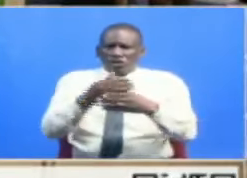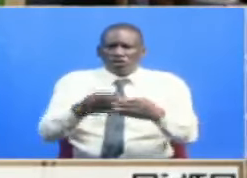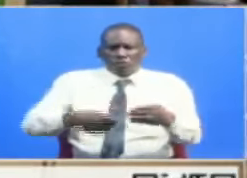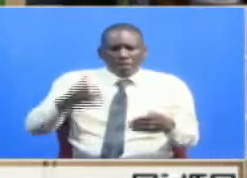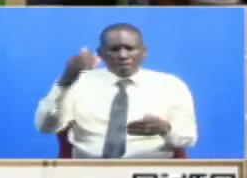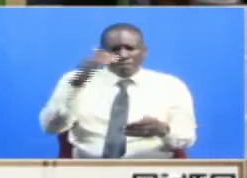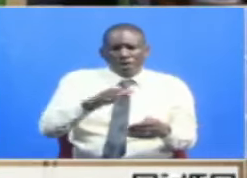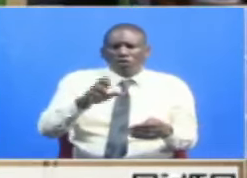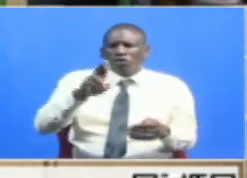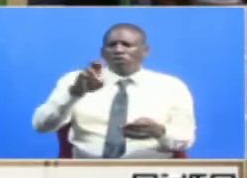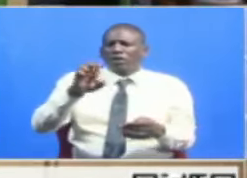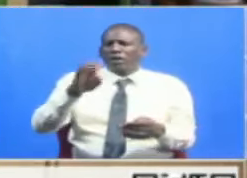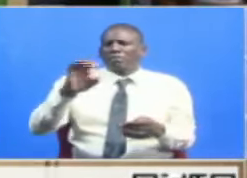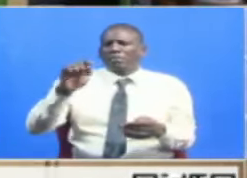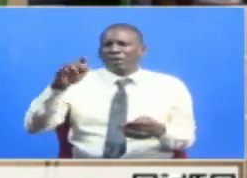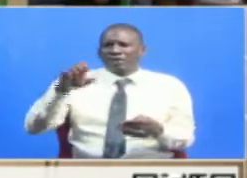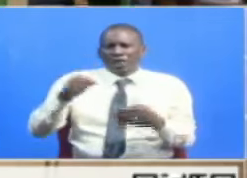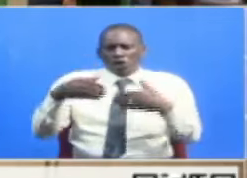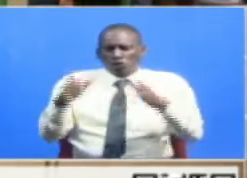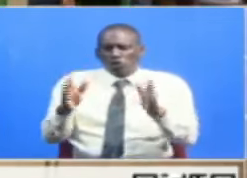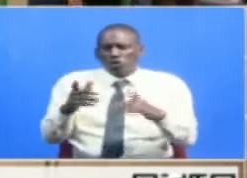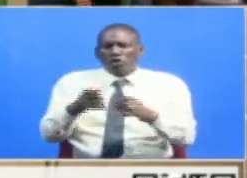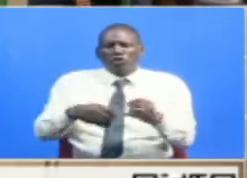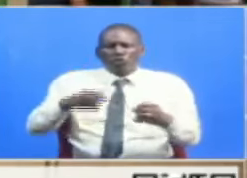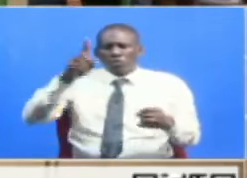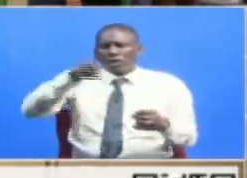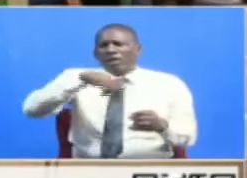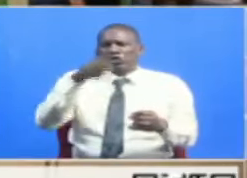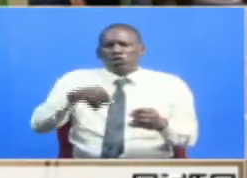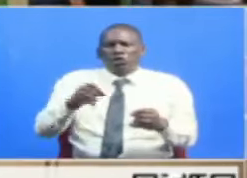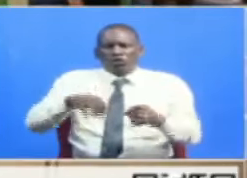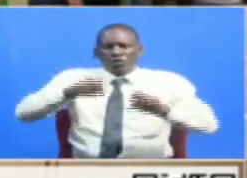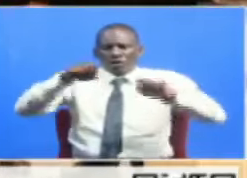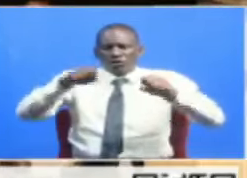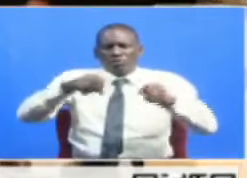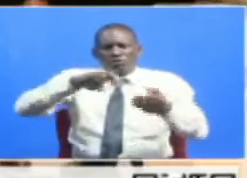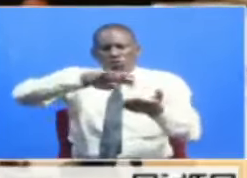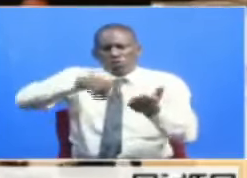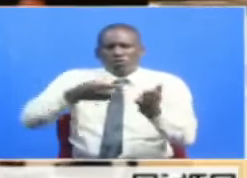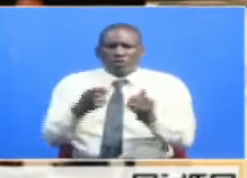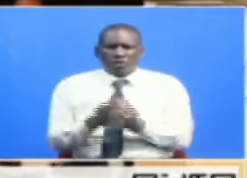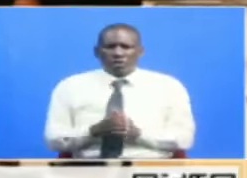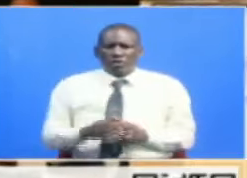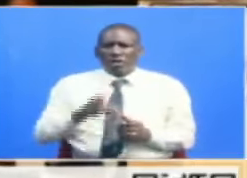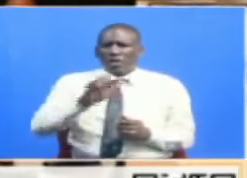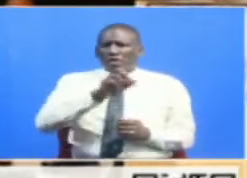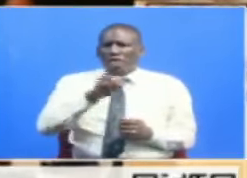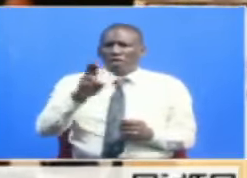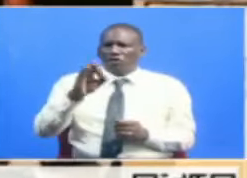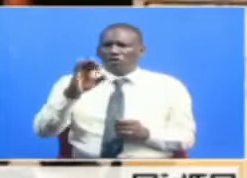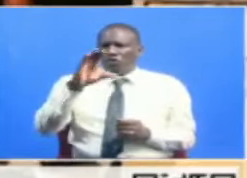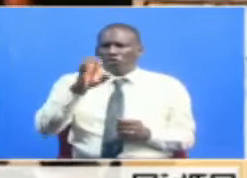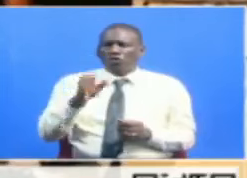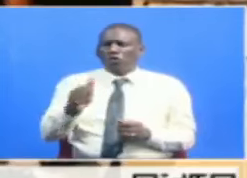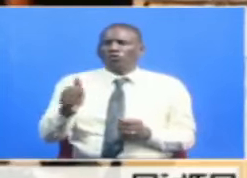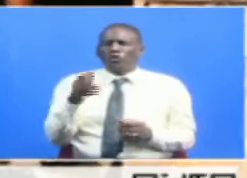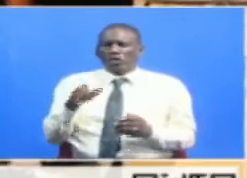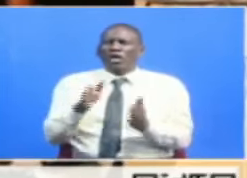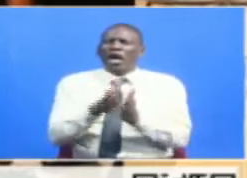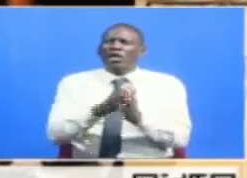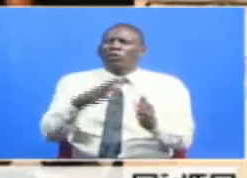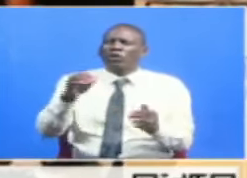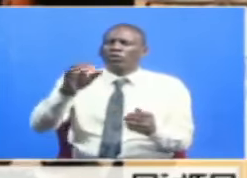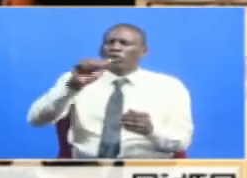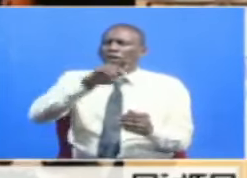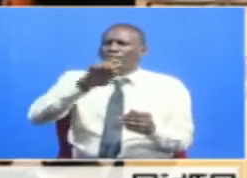of rebates and losses from the termination of the suppliers' agreements. Carrefour objected to the determination and appealed the matter